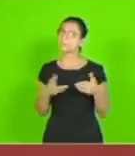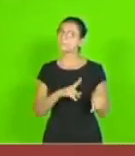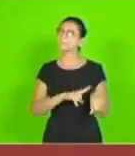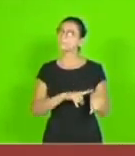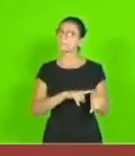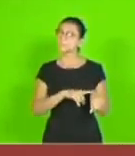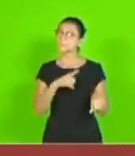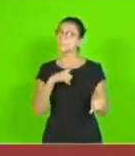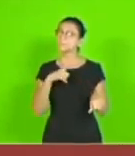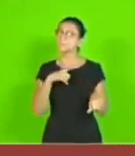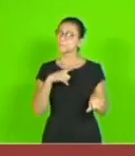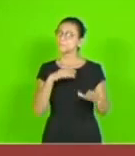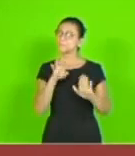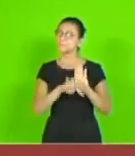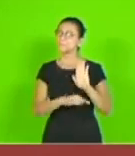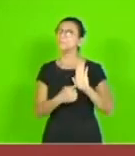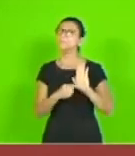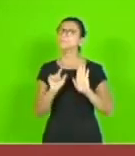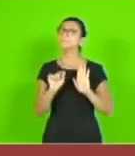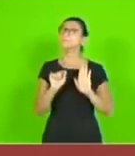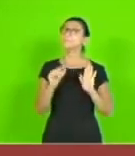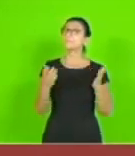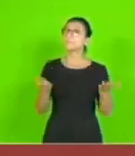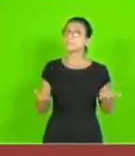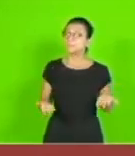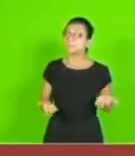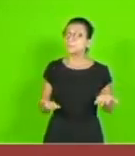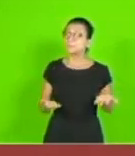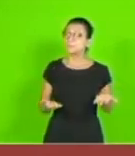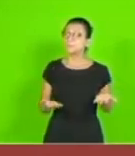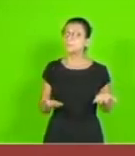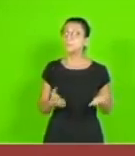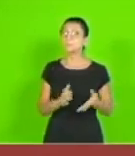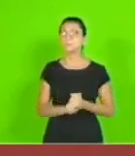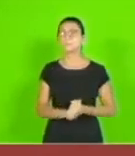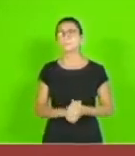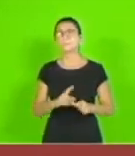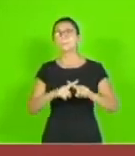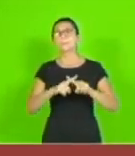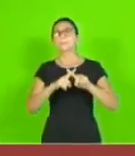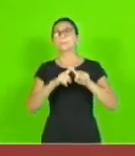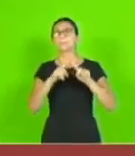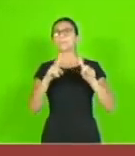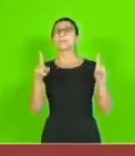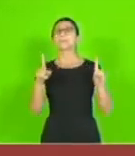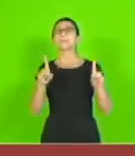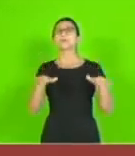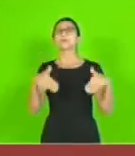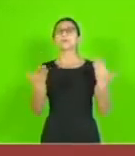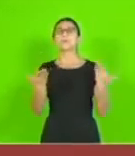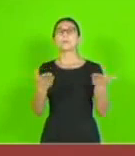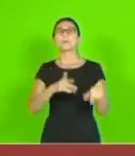has its own moment. In the verse, it says what? It says what about this moment? It says,